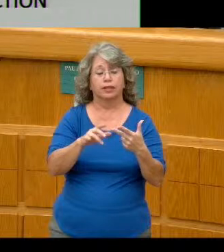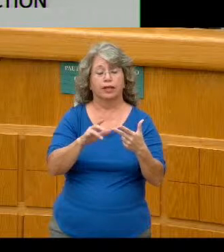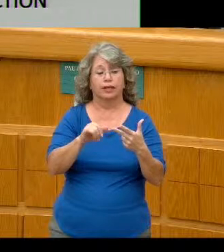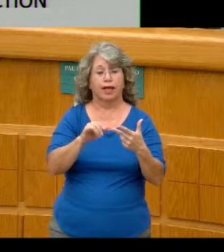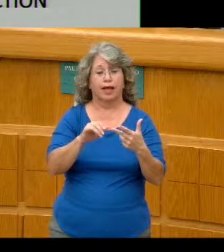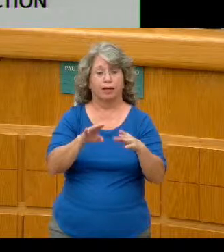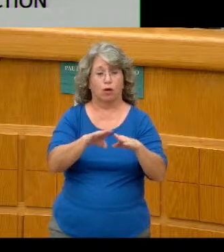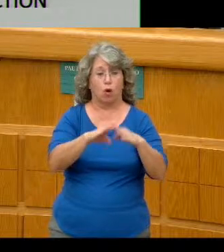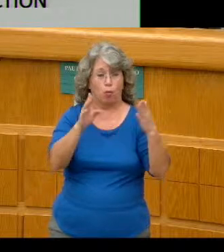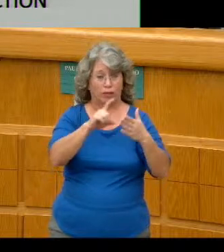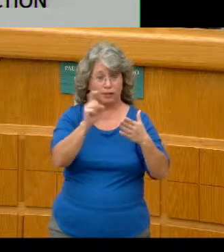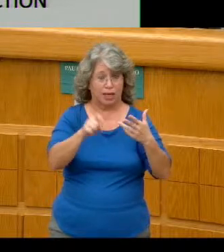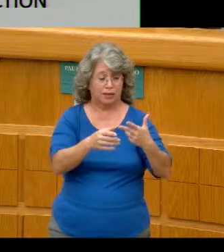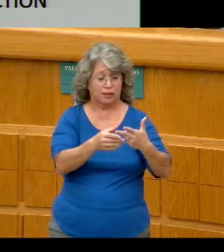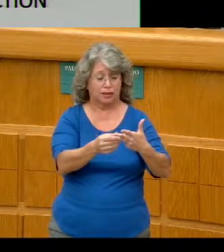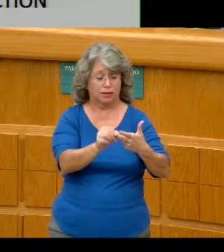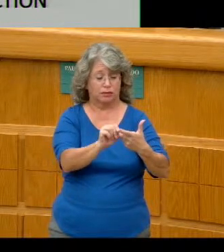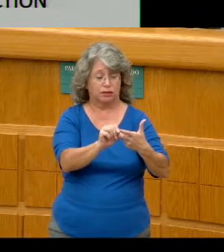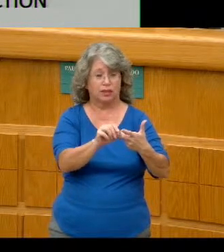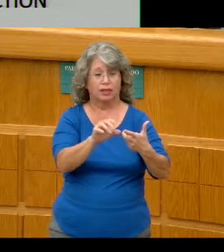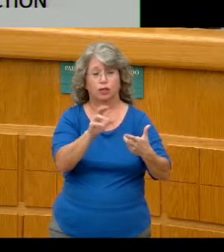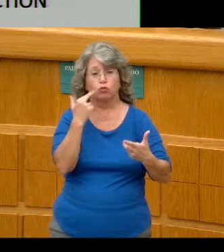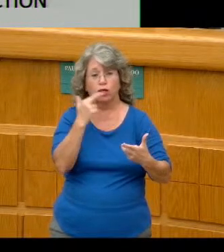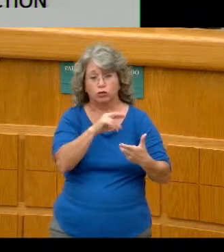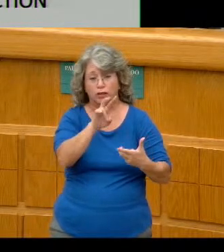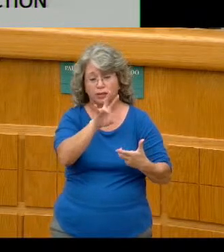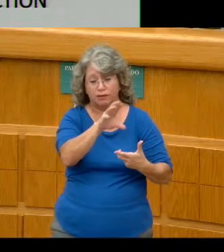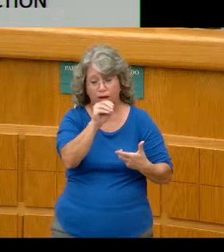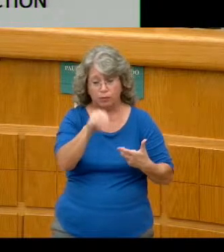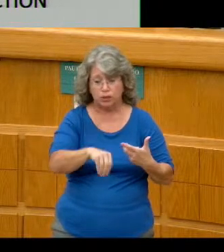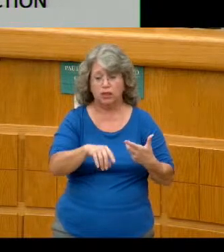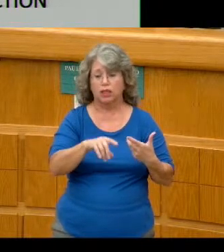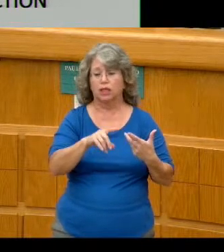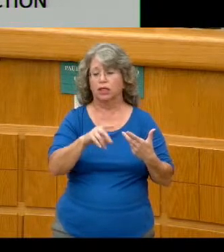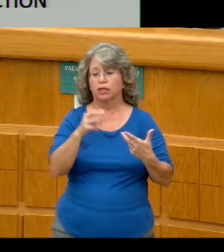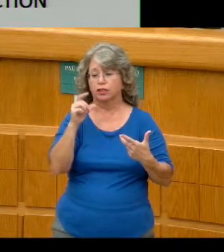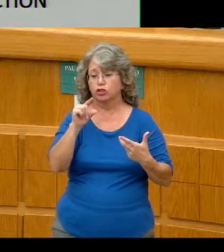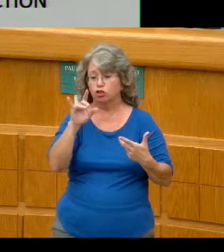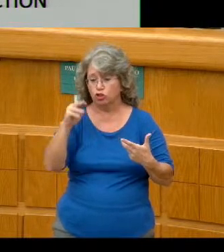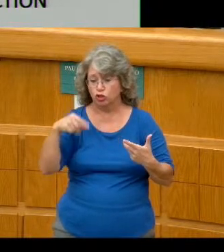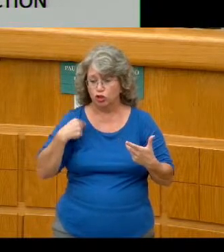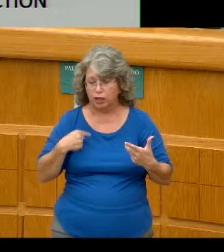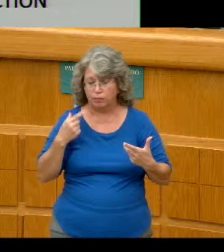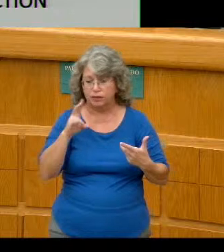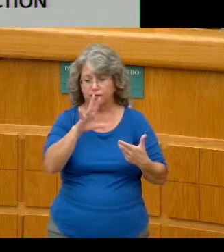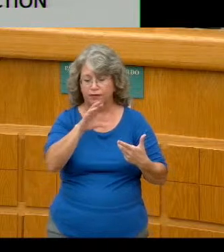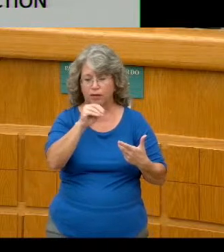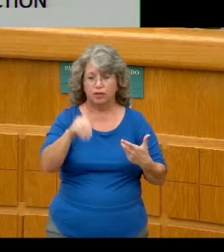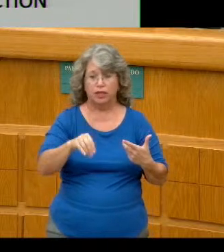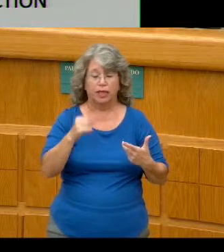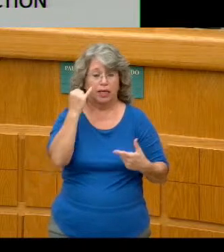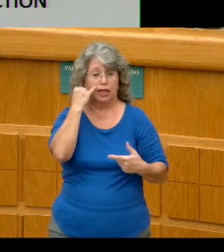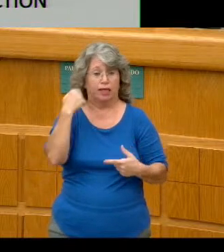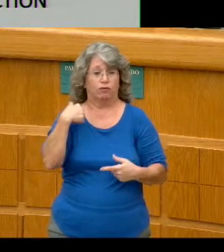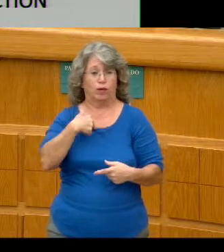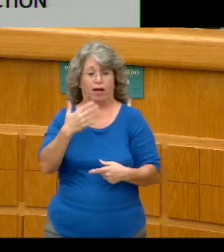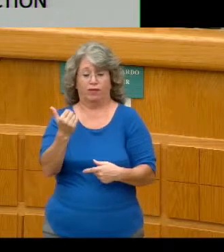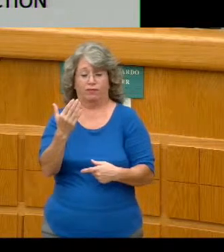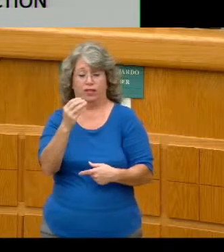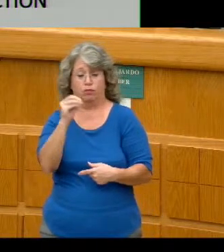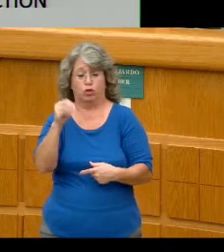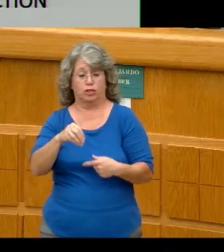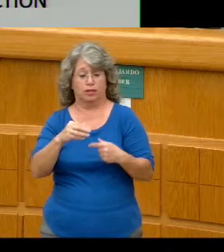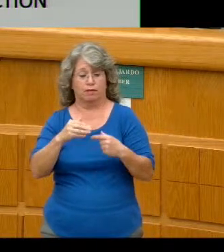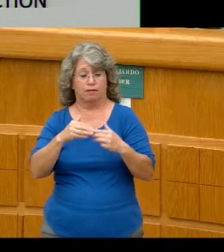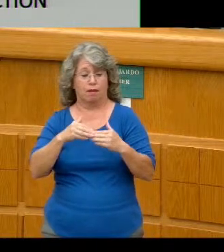restaurants at 75% capacity and gyms at 75% capacity. If we have 15% 7 days in a row or more,